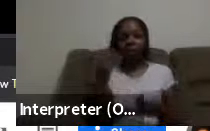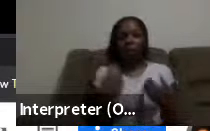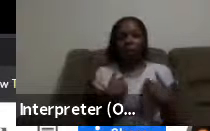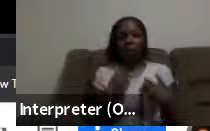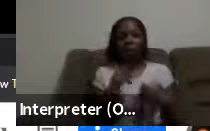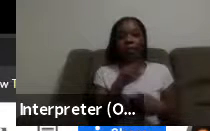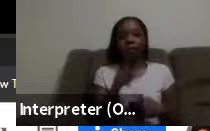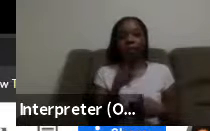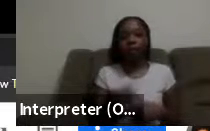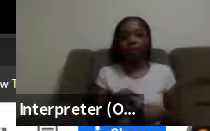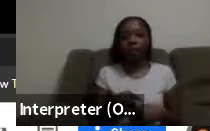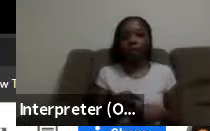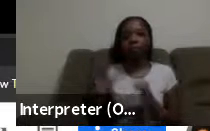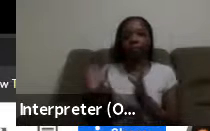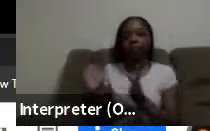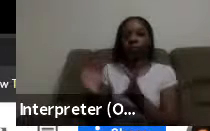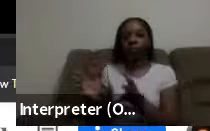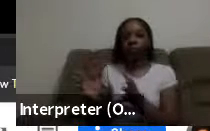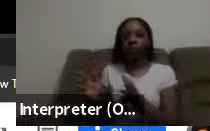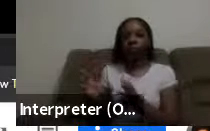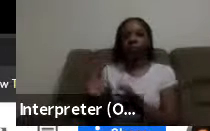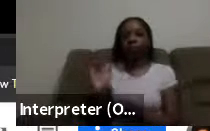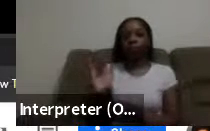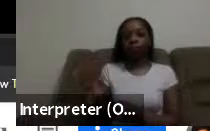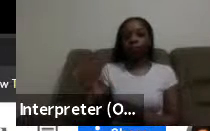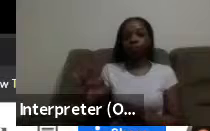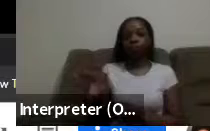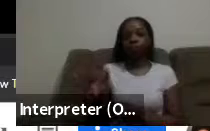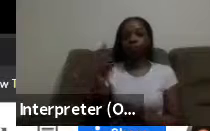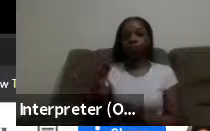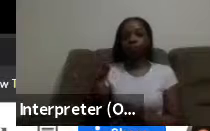X in the chat and I can call on you.